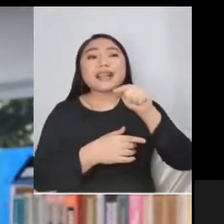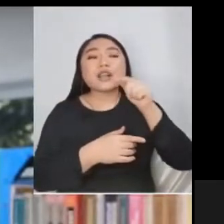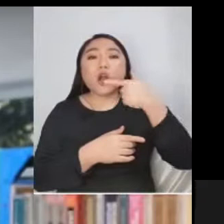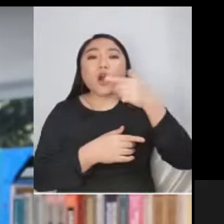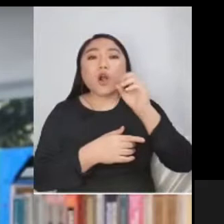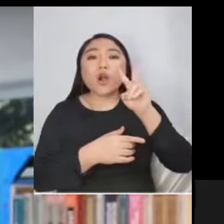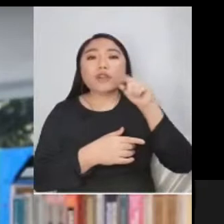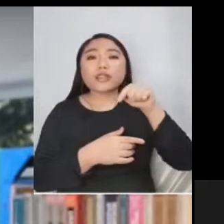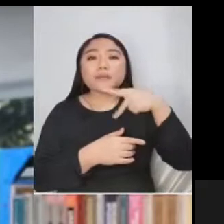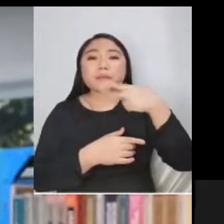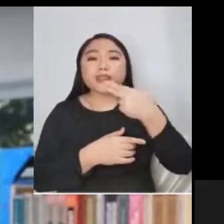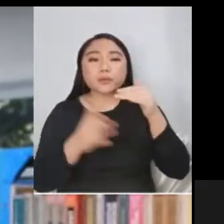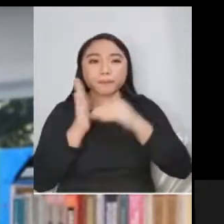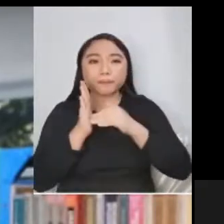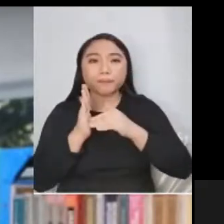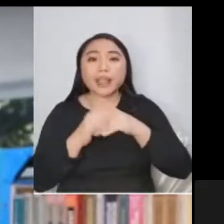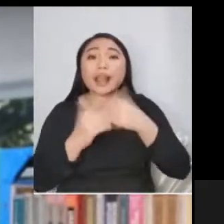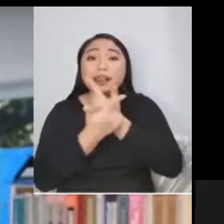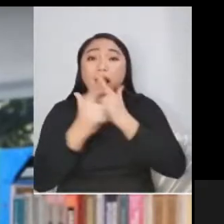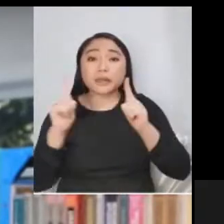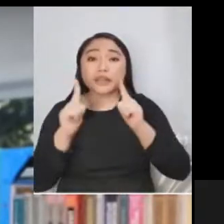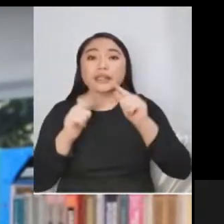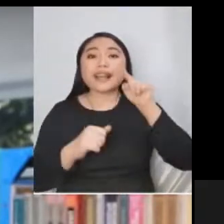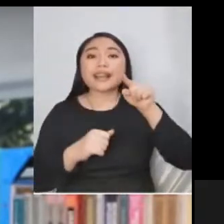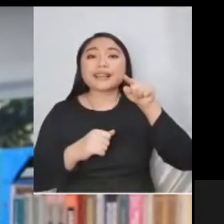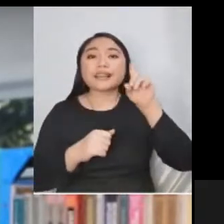library.stii.dost.gov.ph. Ulitin ko po,